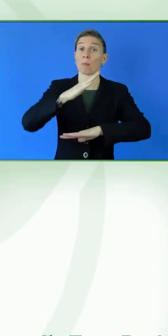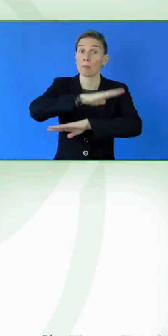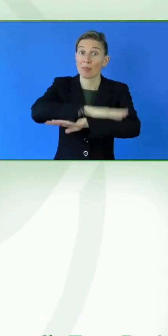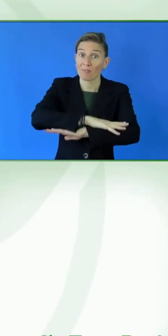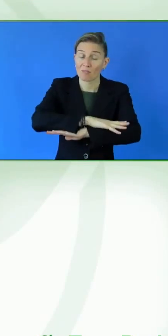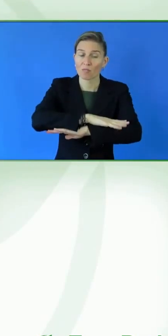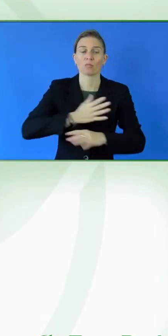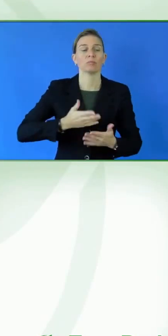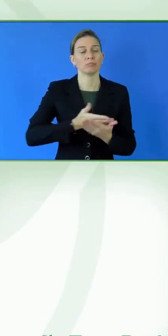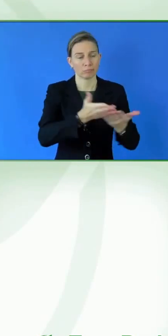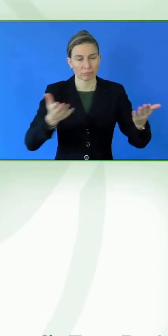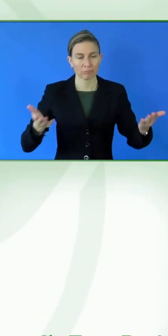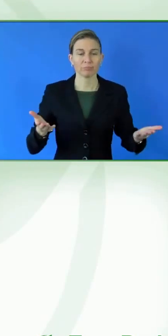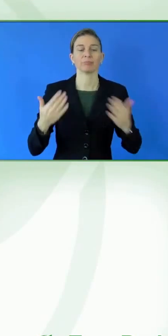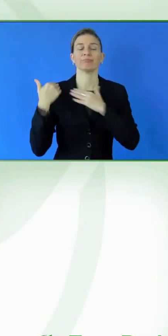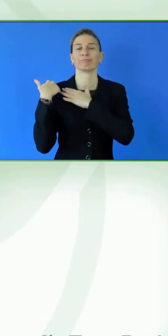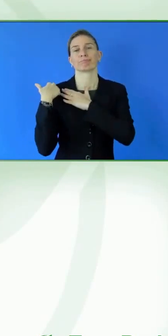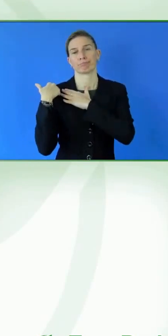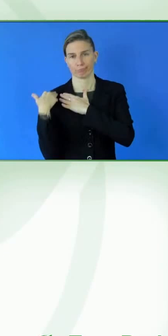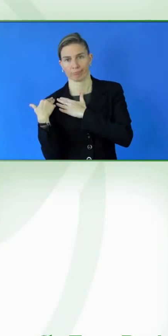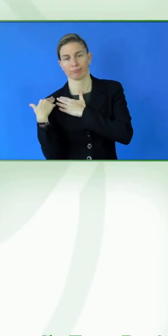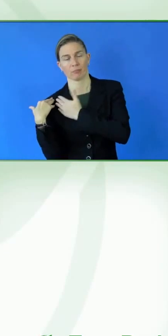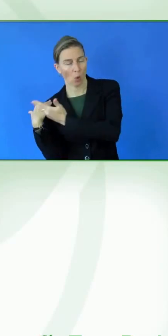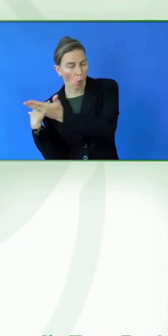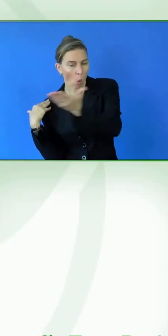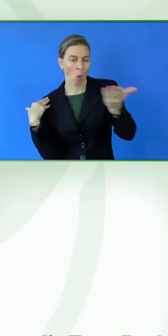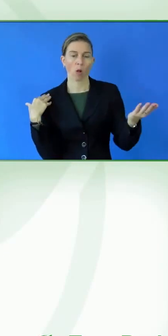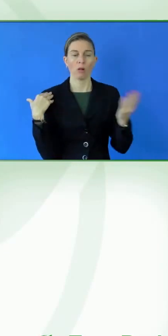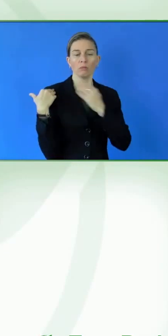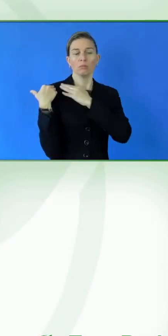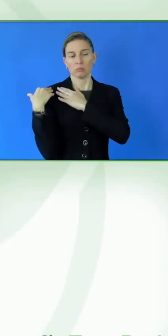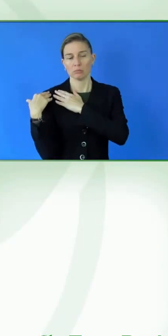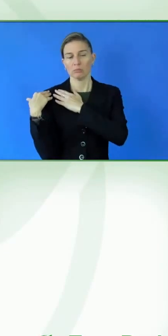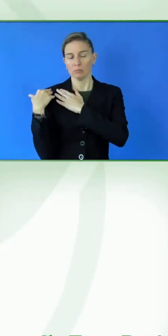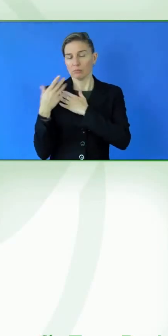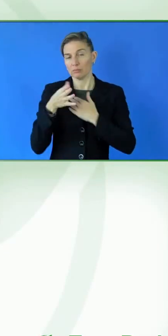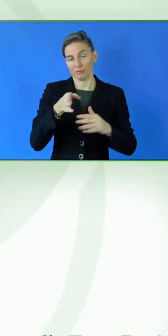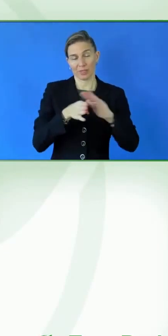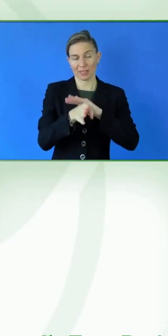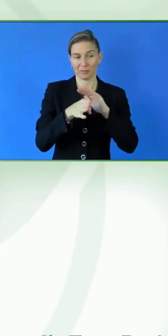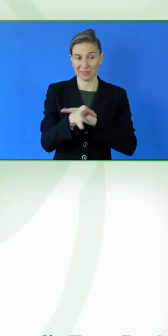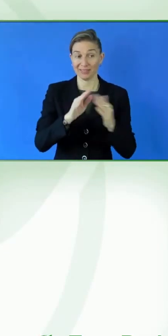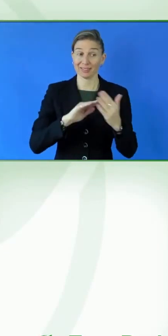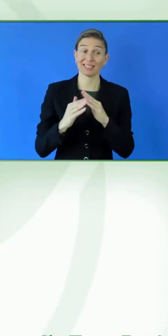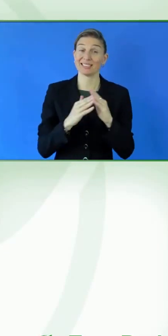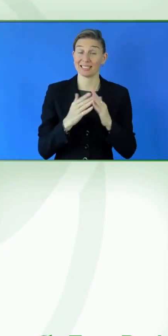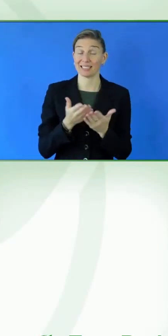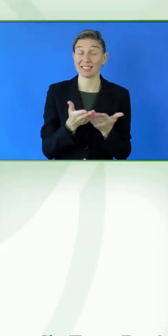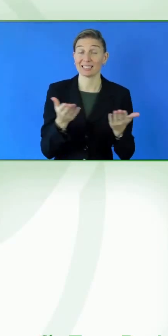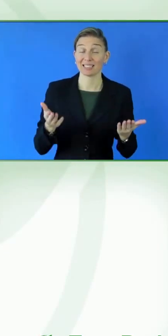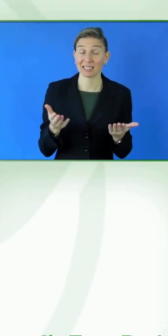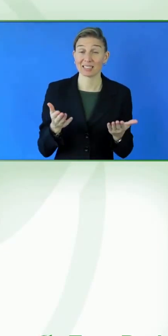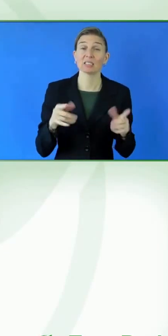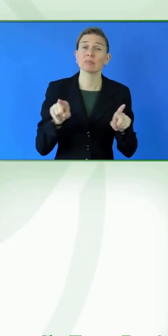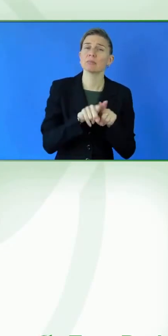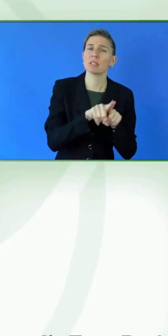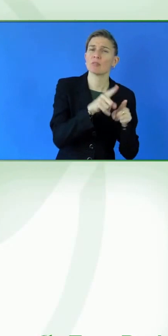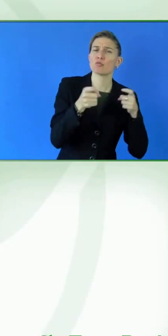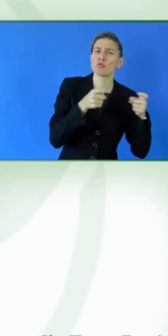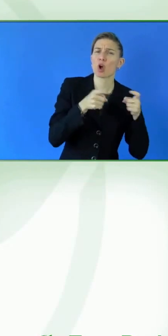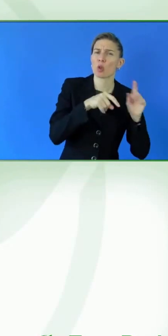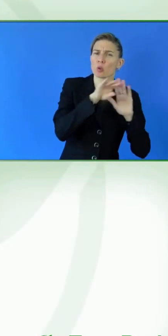building inclusive and accessible cities, whether we work with regulatory agencies, professional associations,